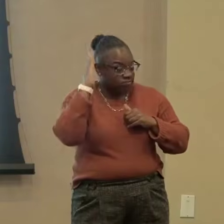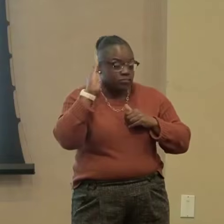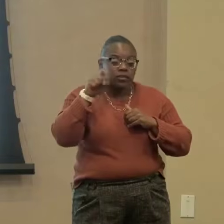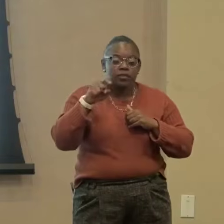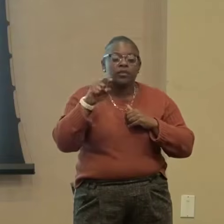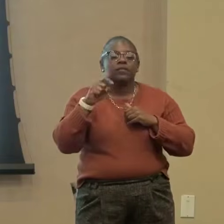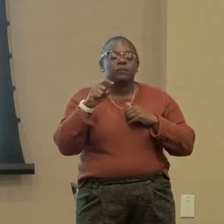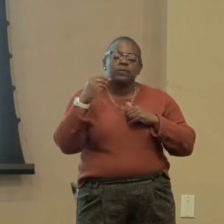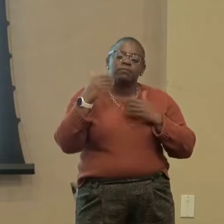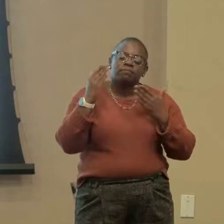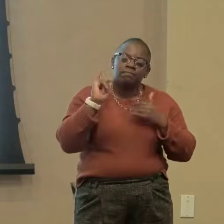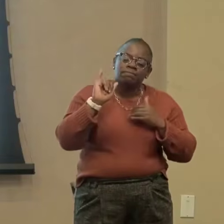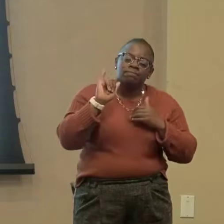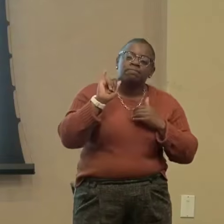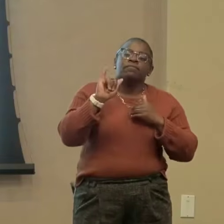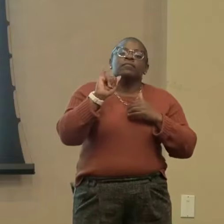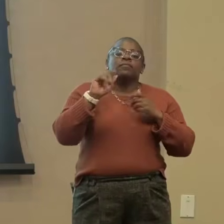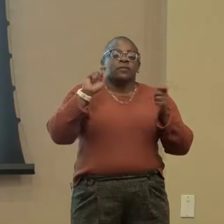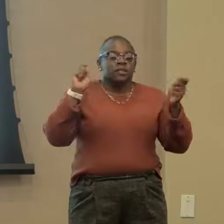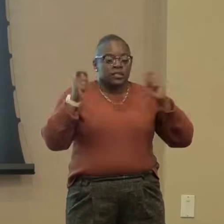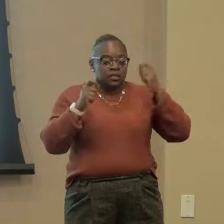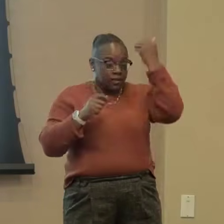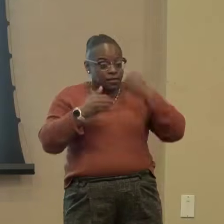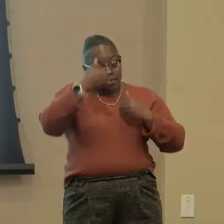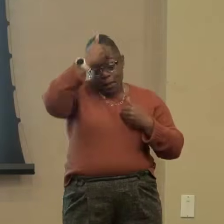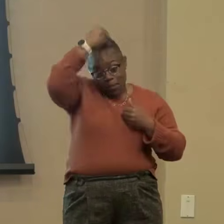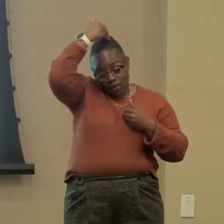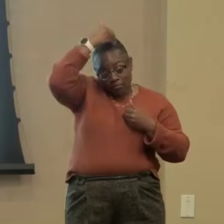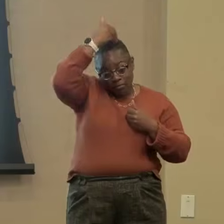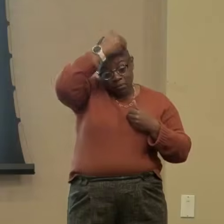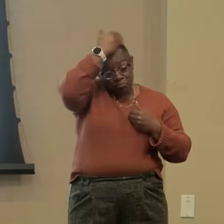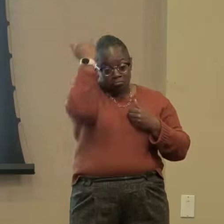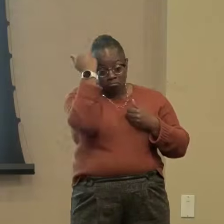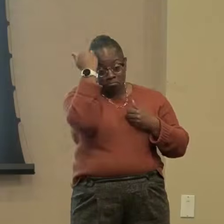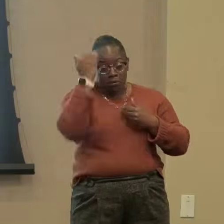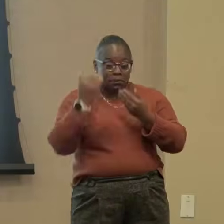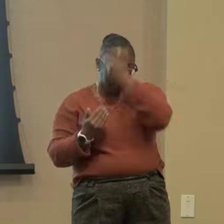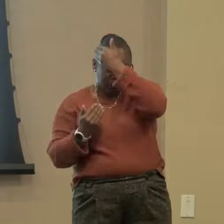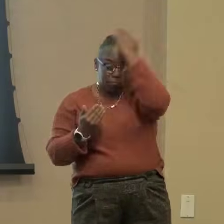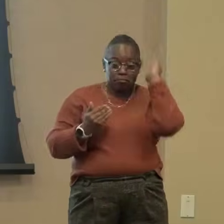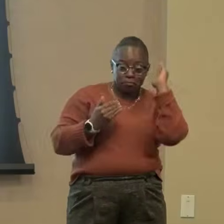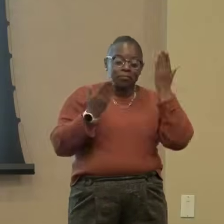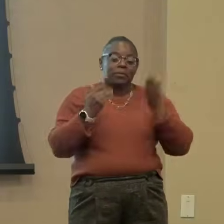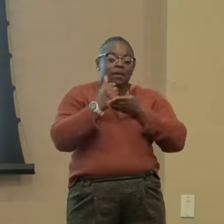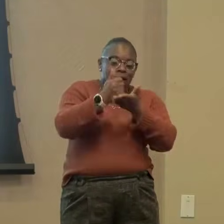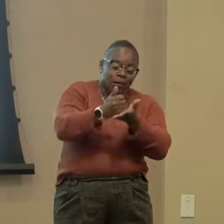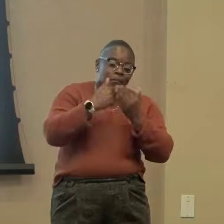be mindful. If you can, switch up the part. That's just good practice in general for decreasing hair